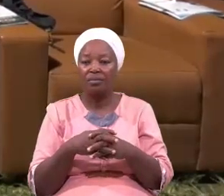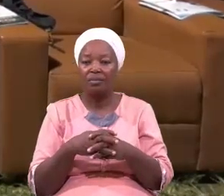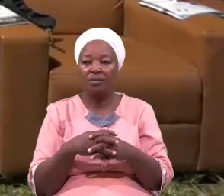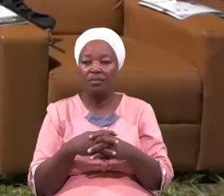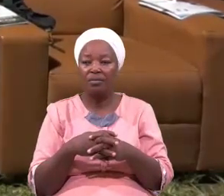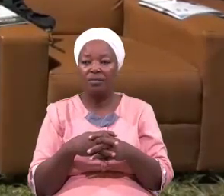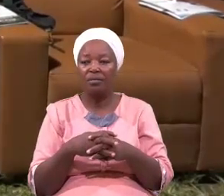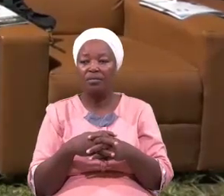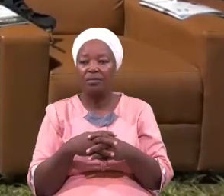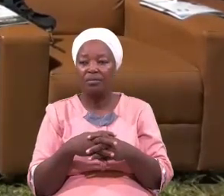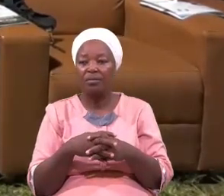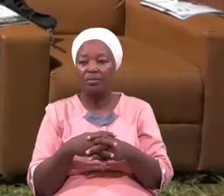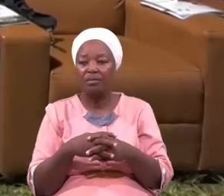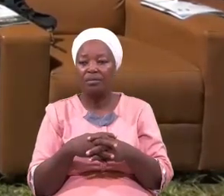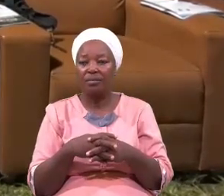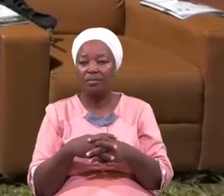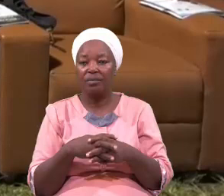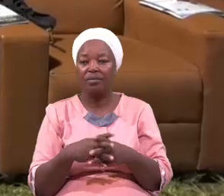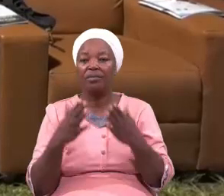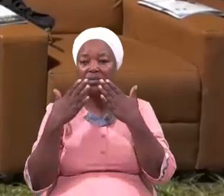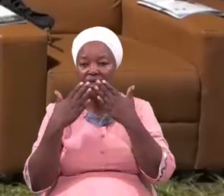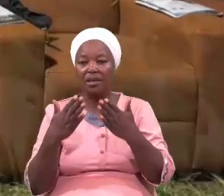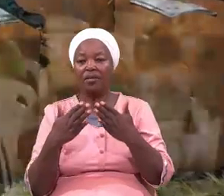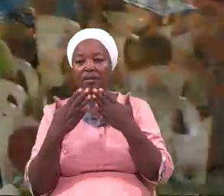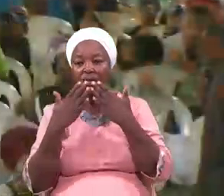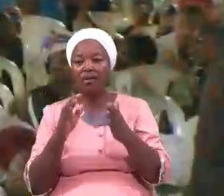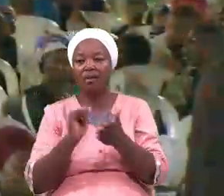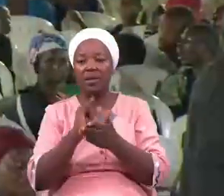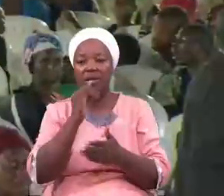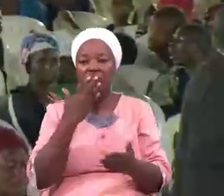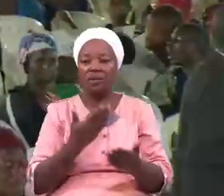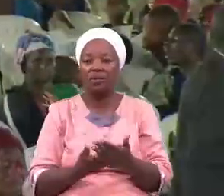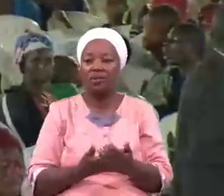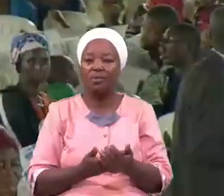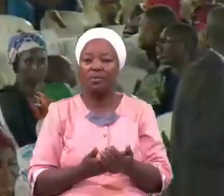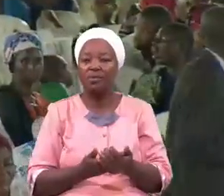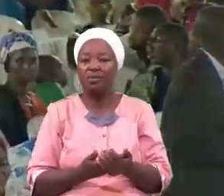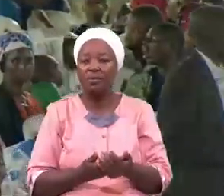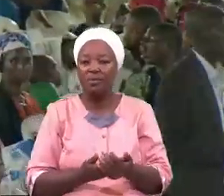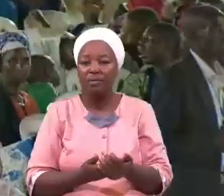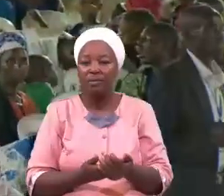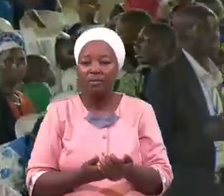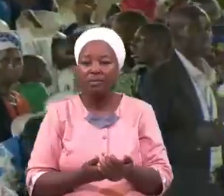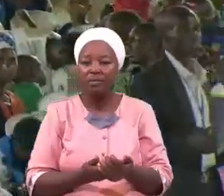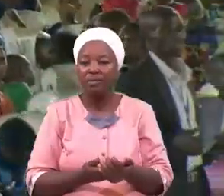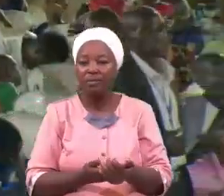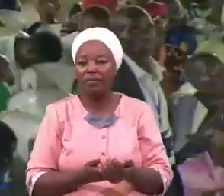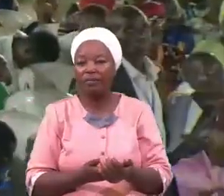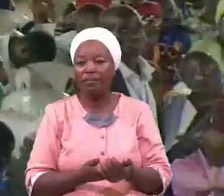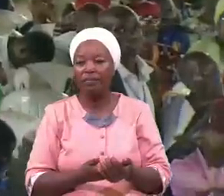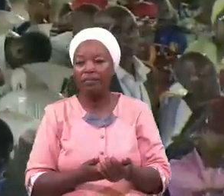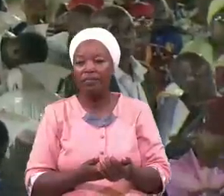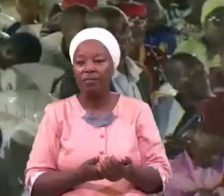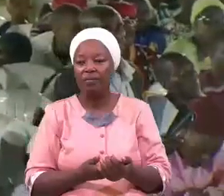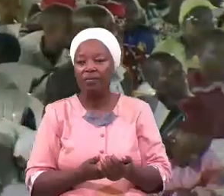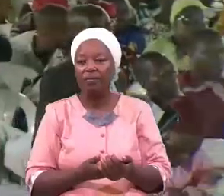all those hands. Okay, that's good. What about here? On my